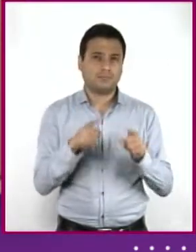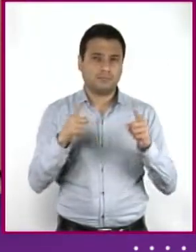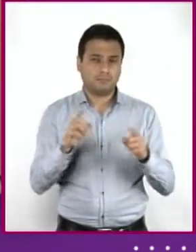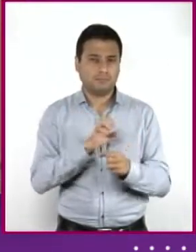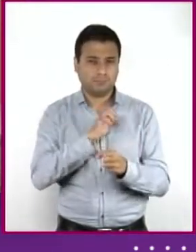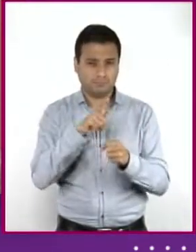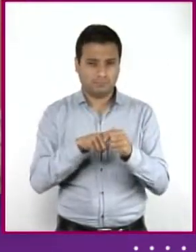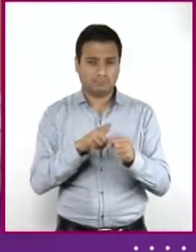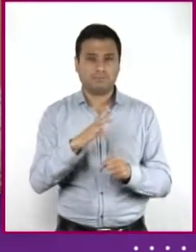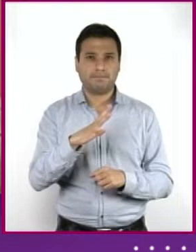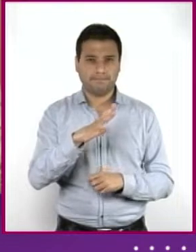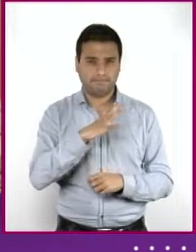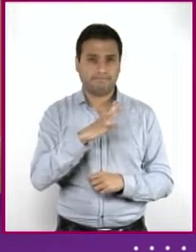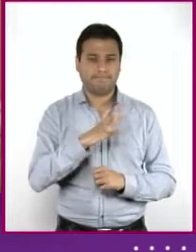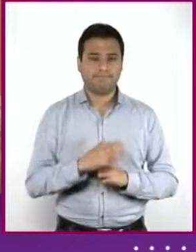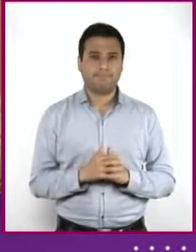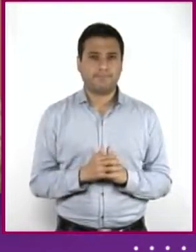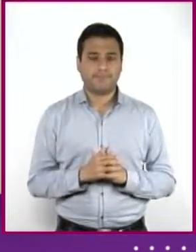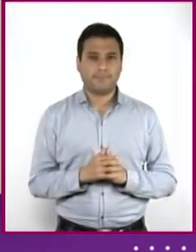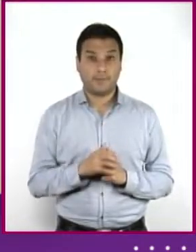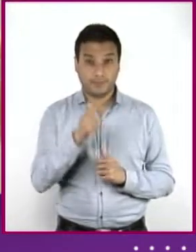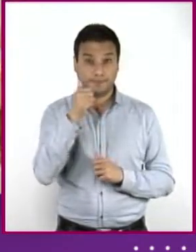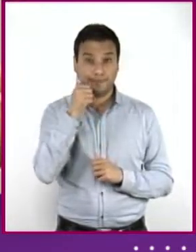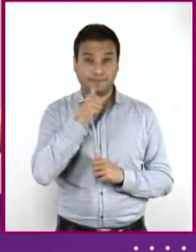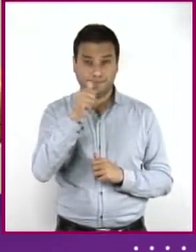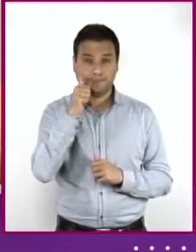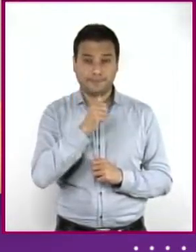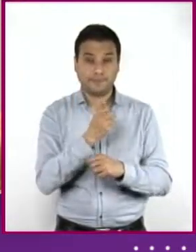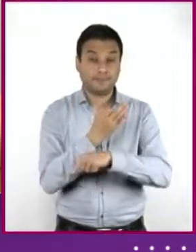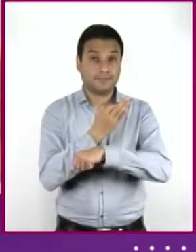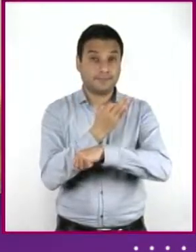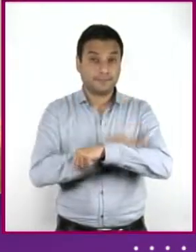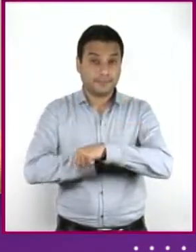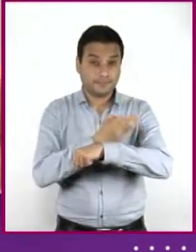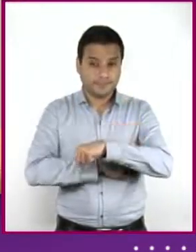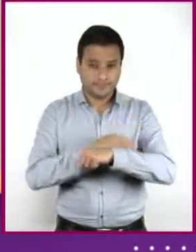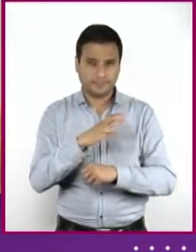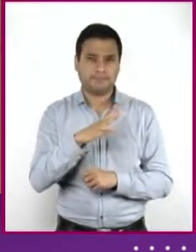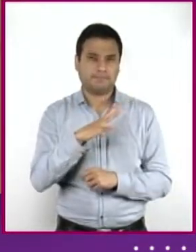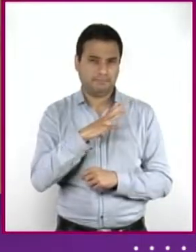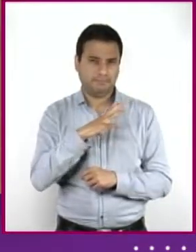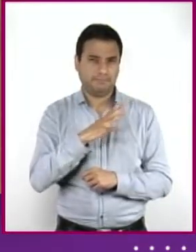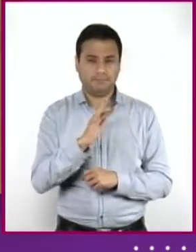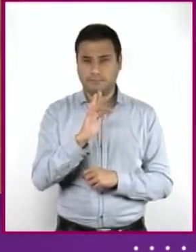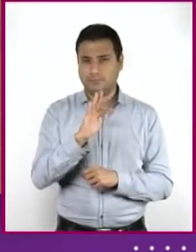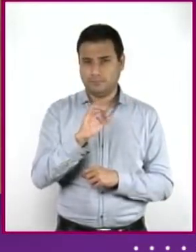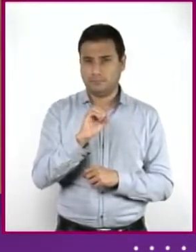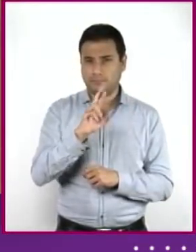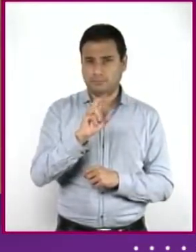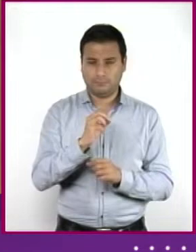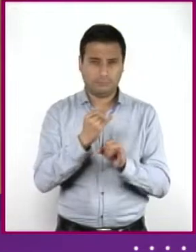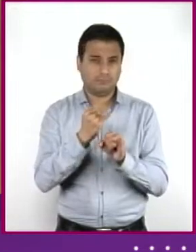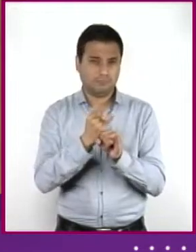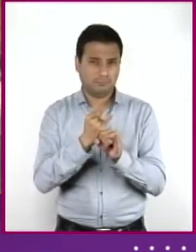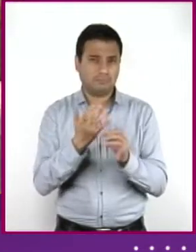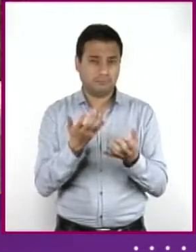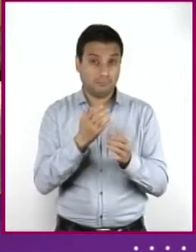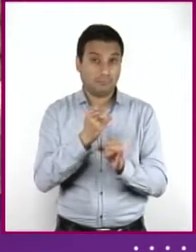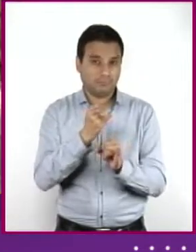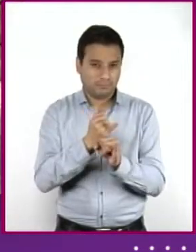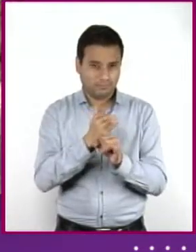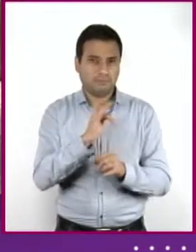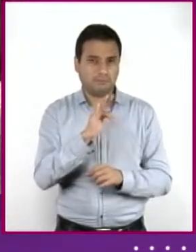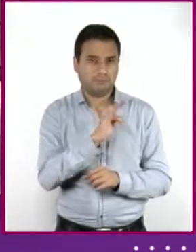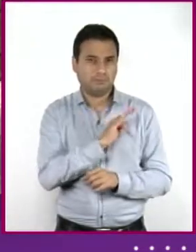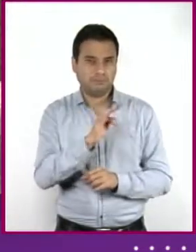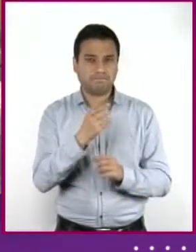others. Every afternoon in Radio Rebelde, there's an online forum too. Internet is a very important tool to